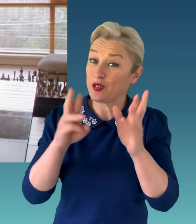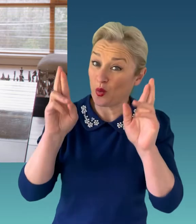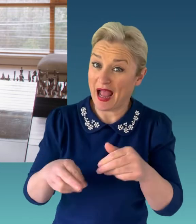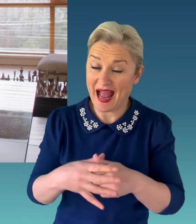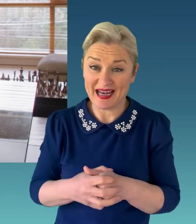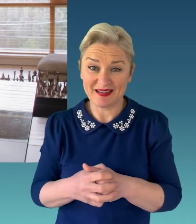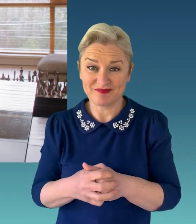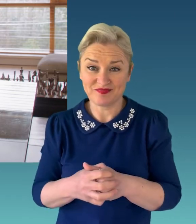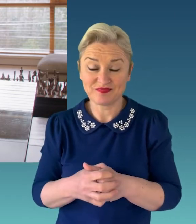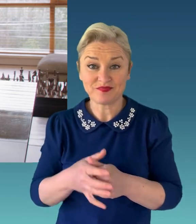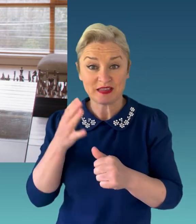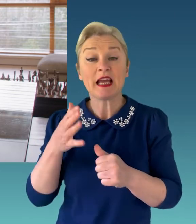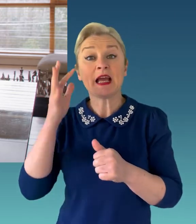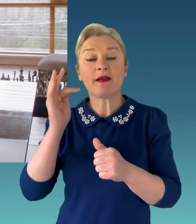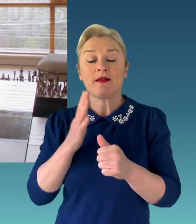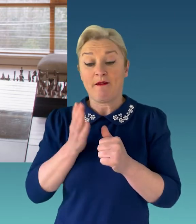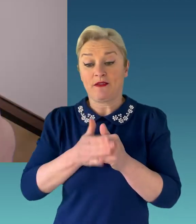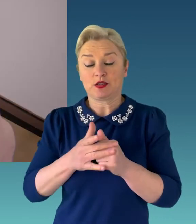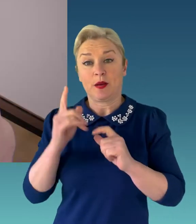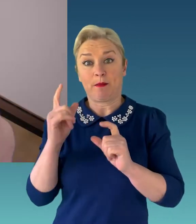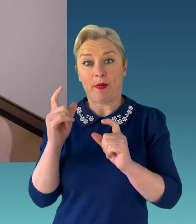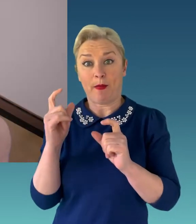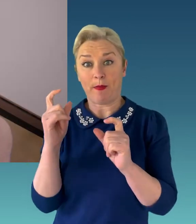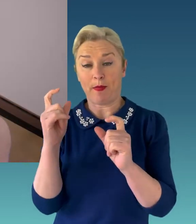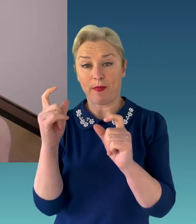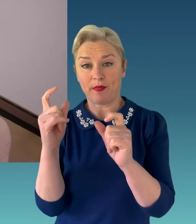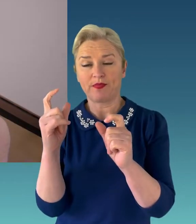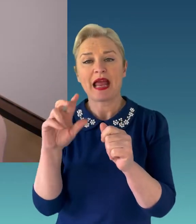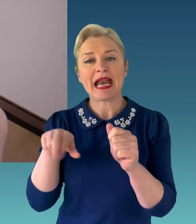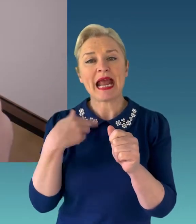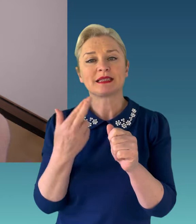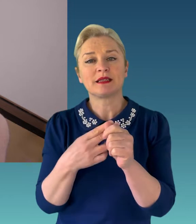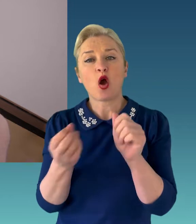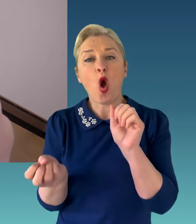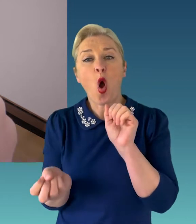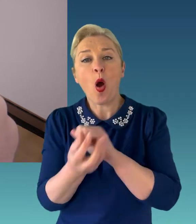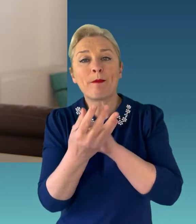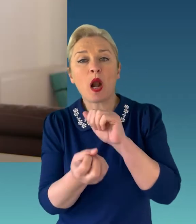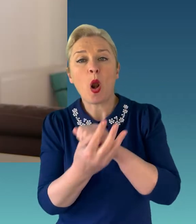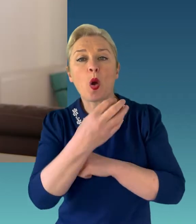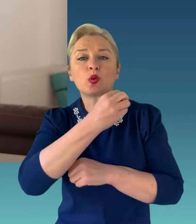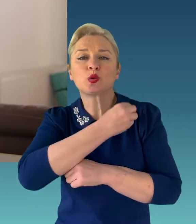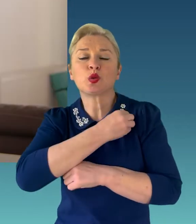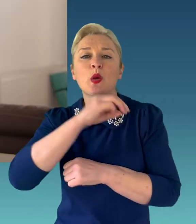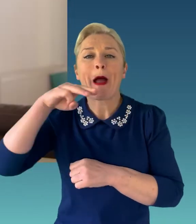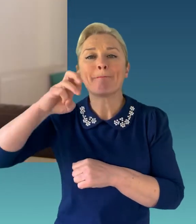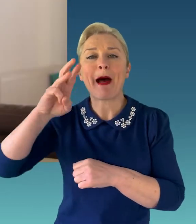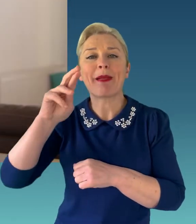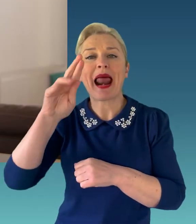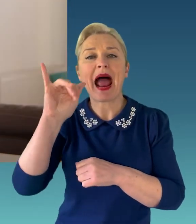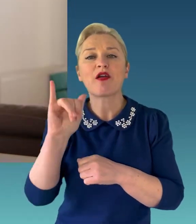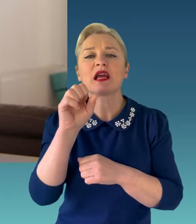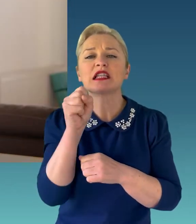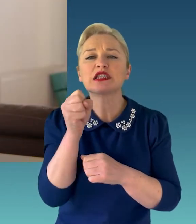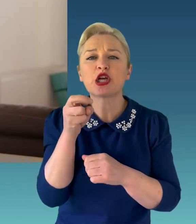After you've finished capturing a sequence of images, the next step is to upload them to the Mapillary server. But first, I need to